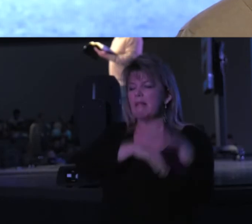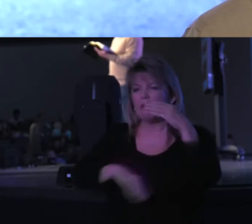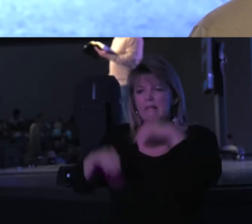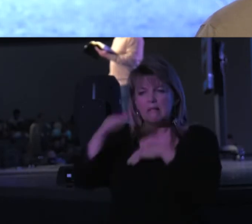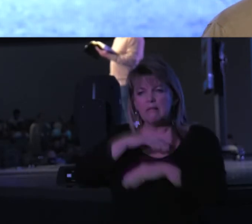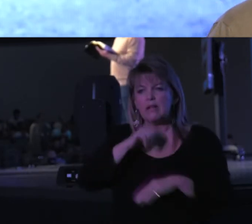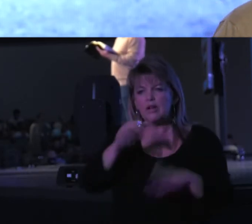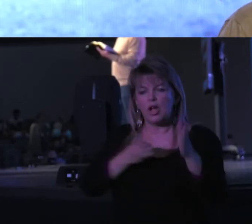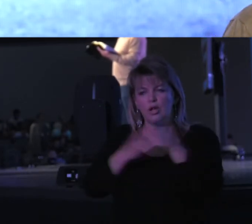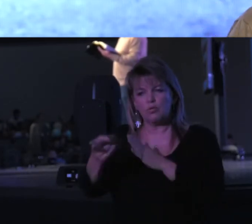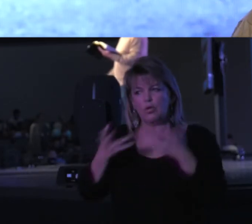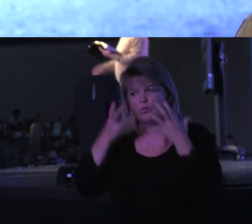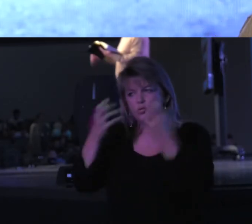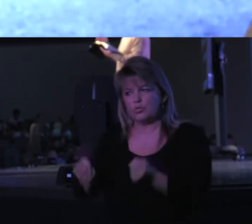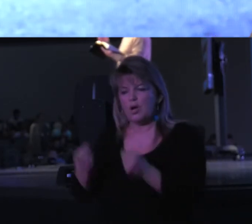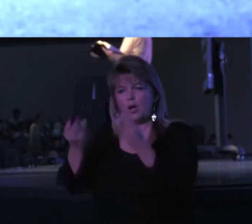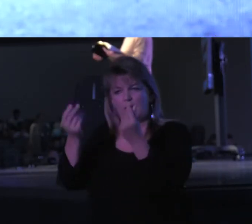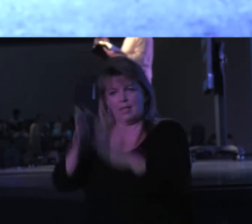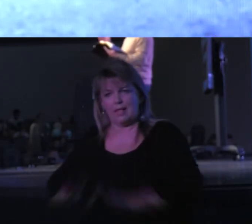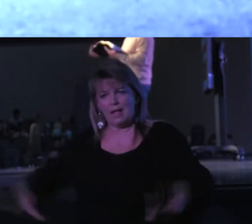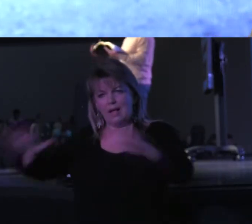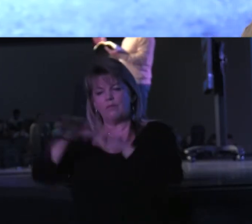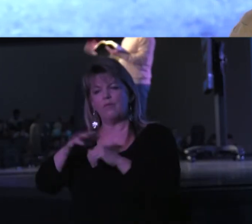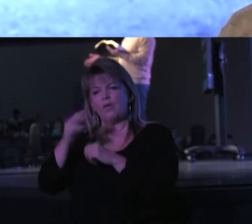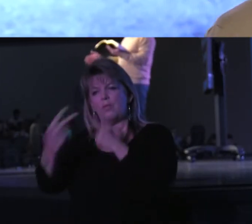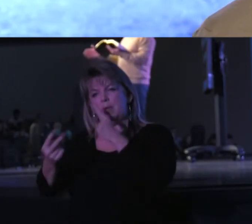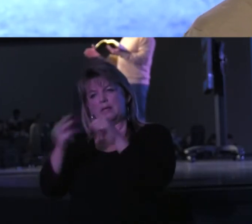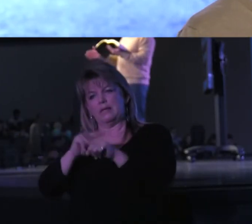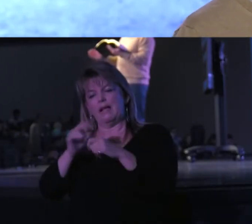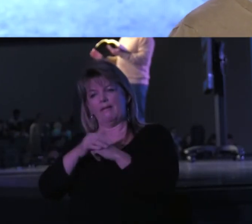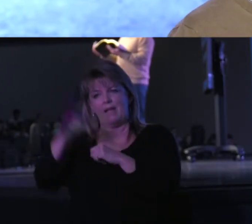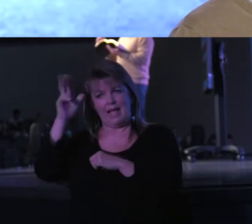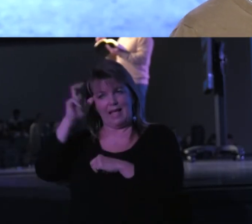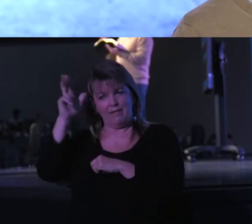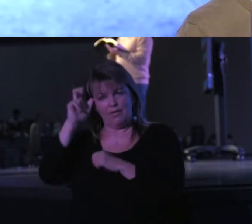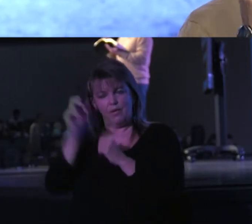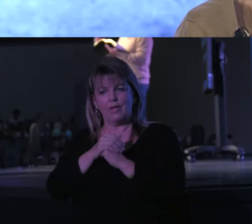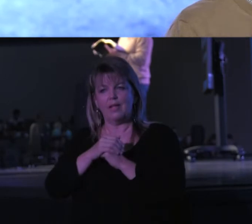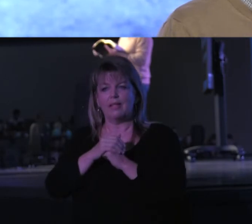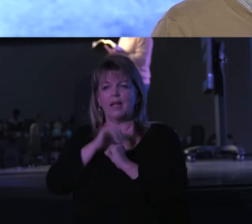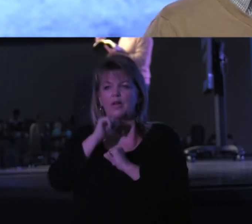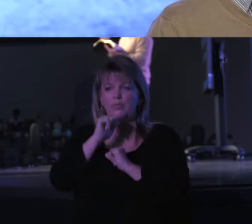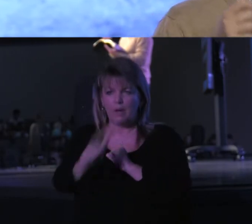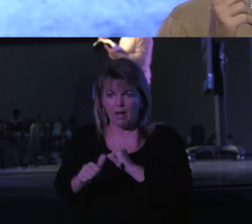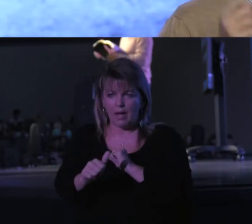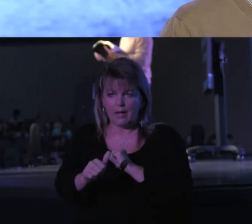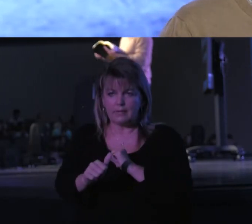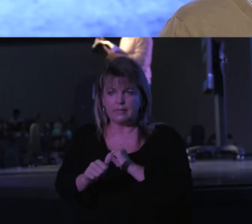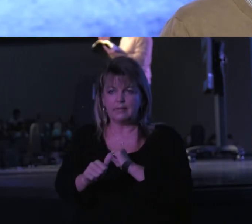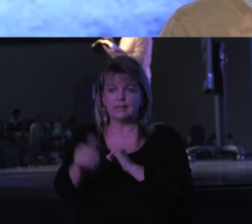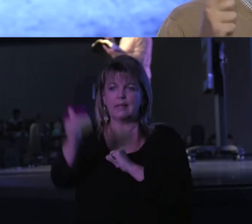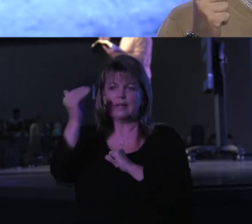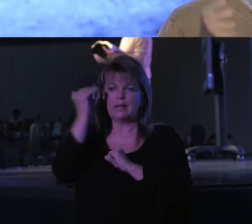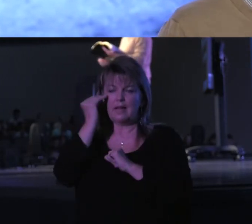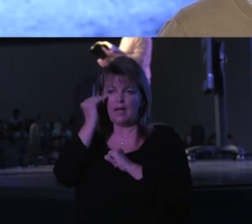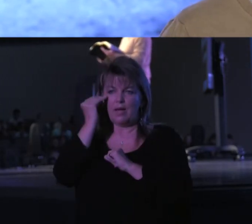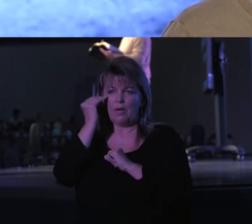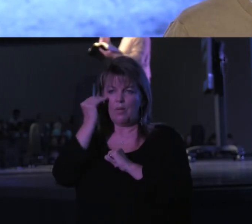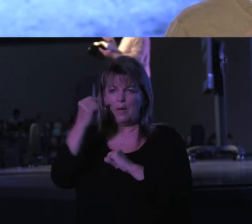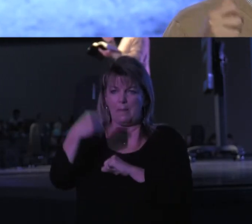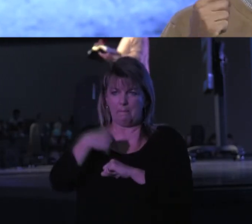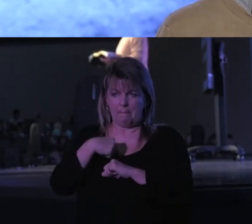not truth, has grown strong in the land. For they proceed from evil to evil, and they do not know